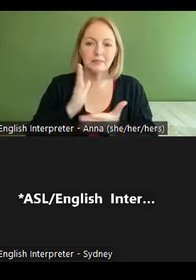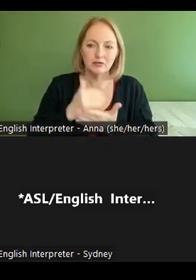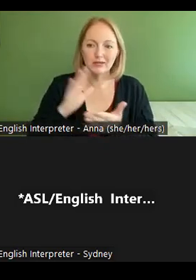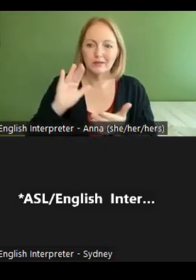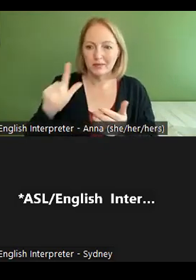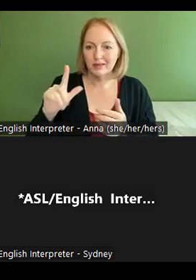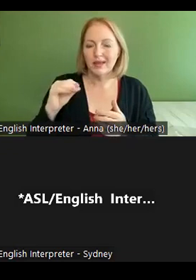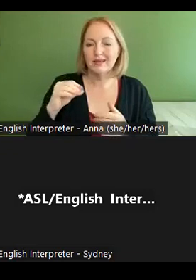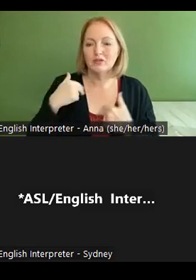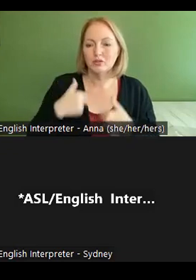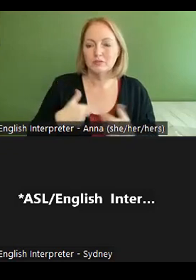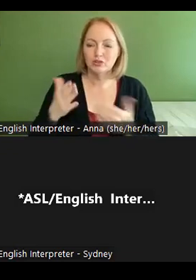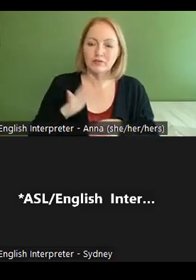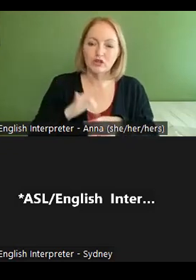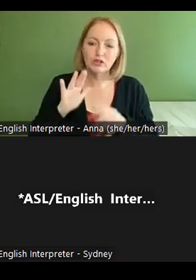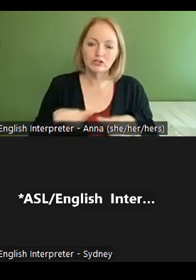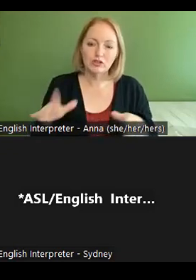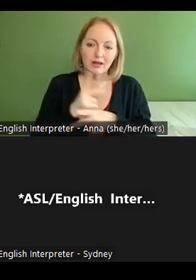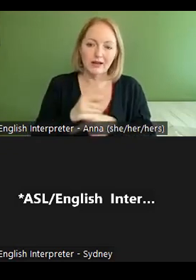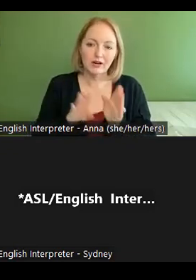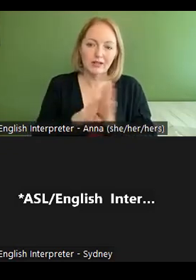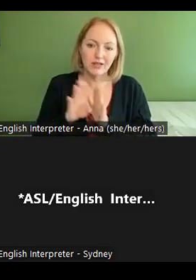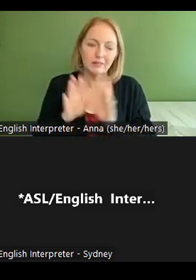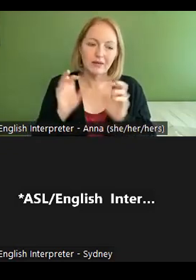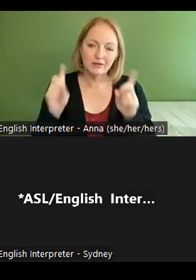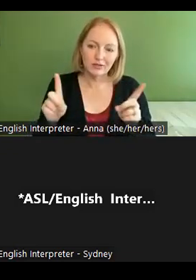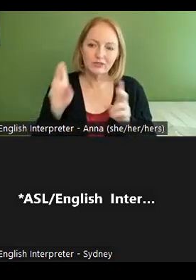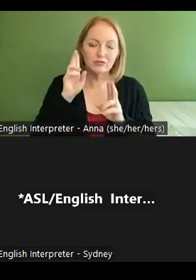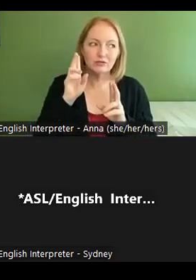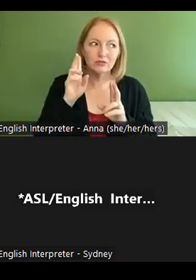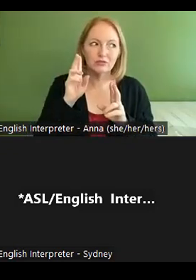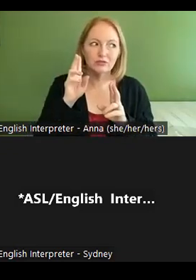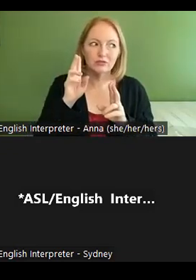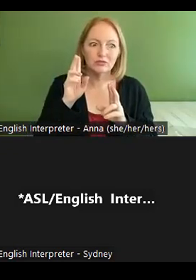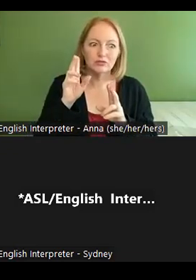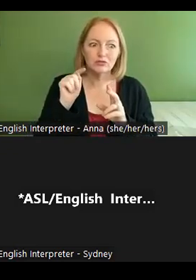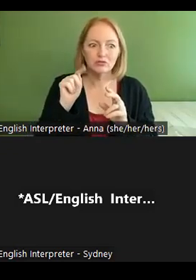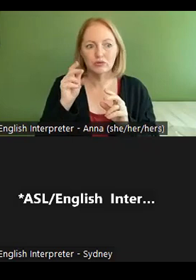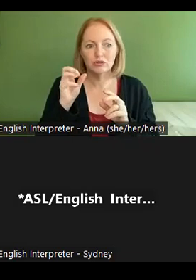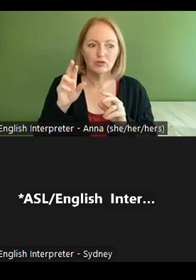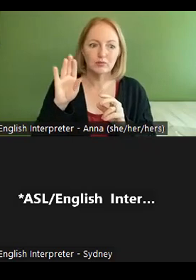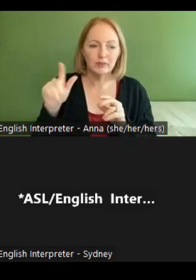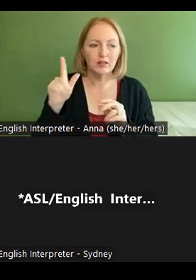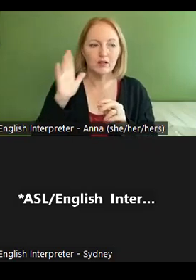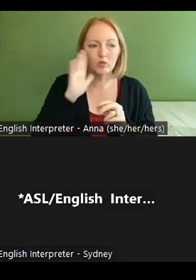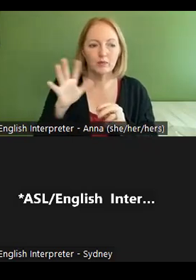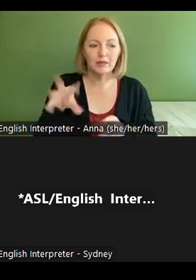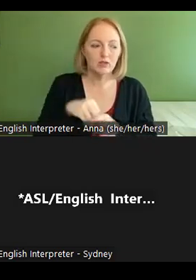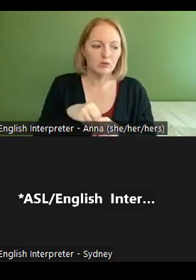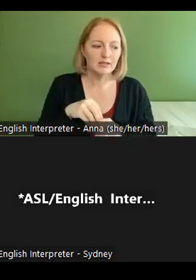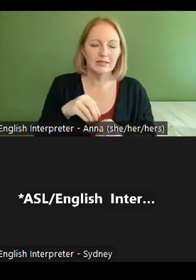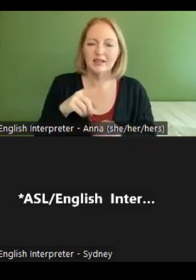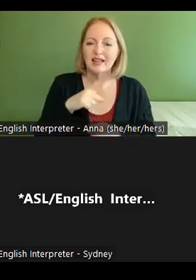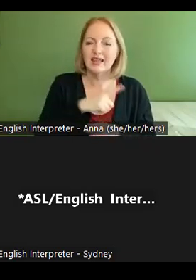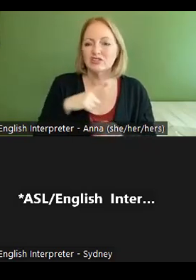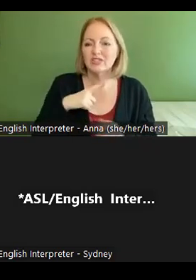and Early Childcare and Development Educational Omnibus Trailer Bills, which will be included in the legislative changes,